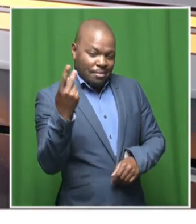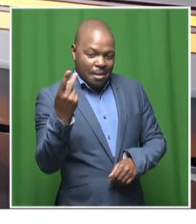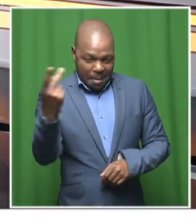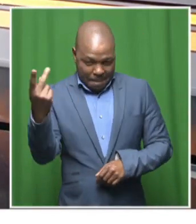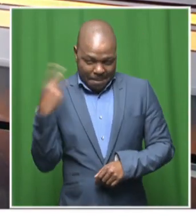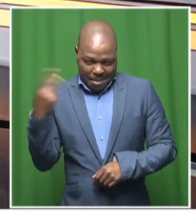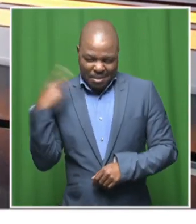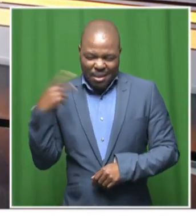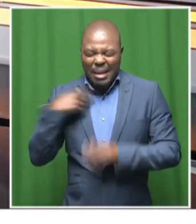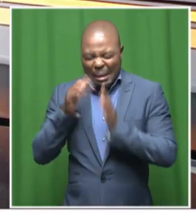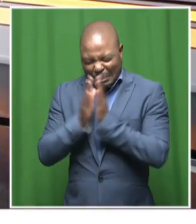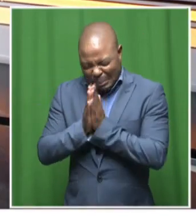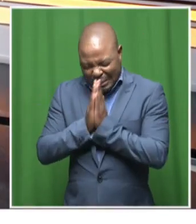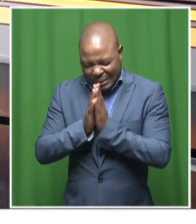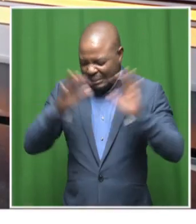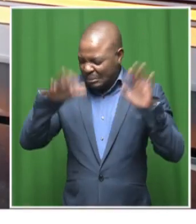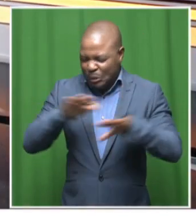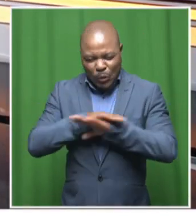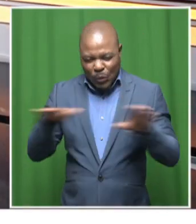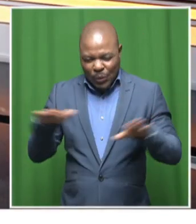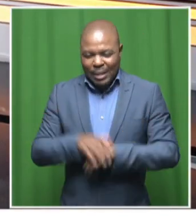both are praying on that. Hey,